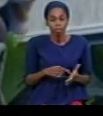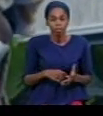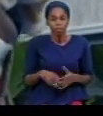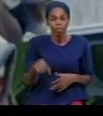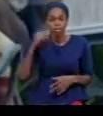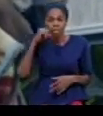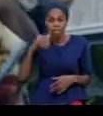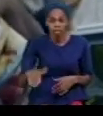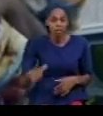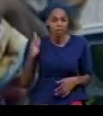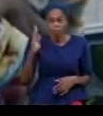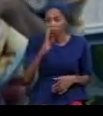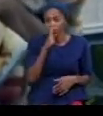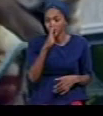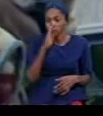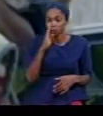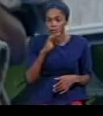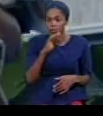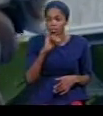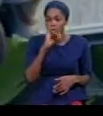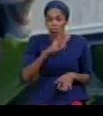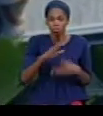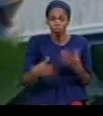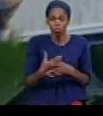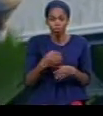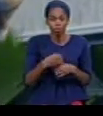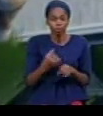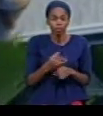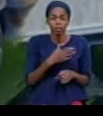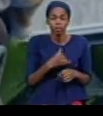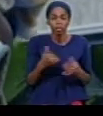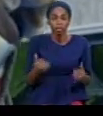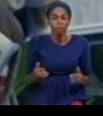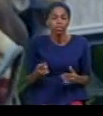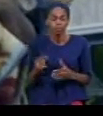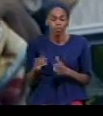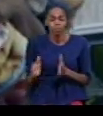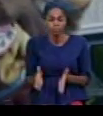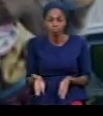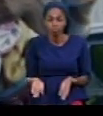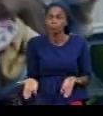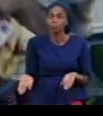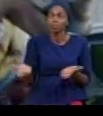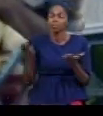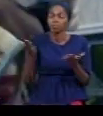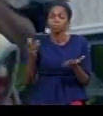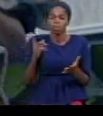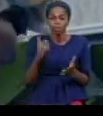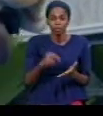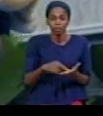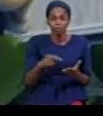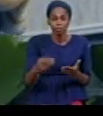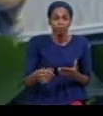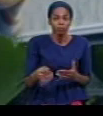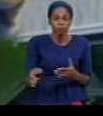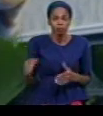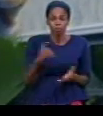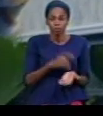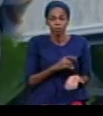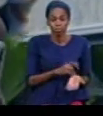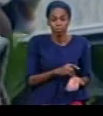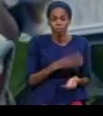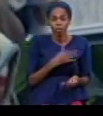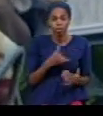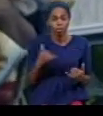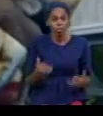be the day of our deliverance. I lifted up the report of the doctor, and I asked the Lord to write his own. And lo and behold, I want to tell you